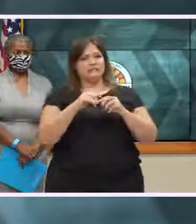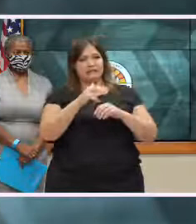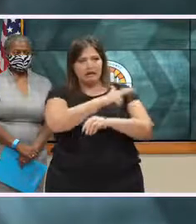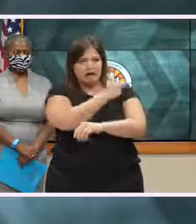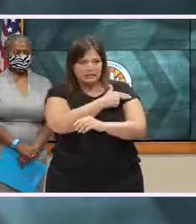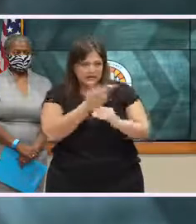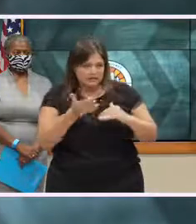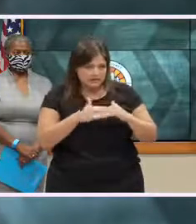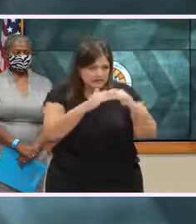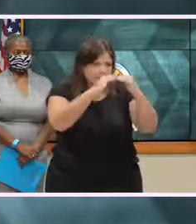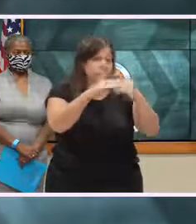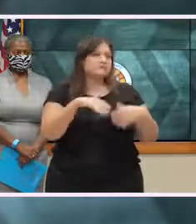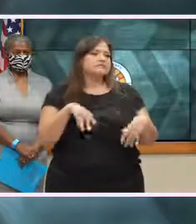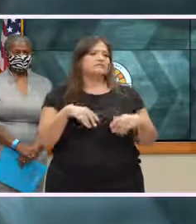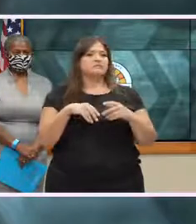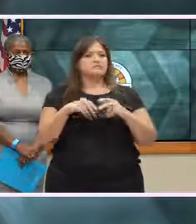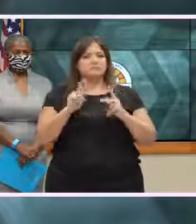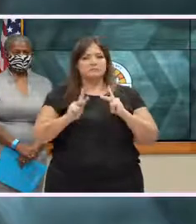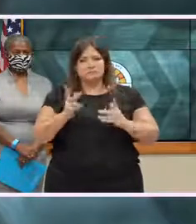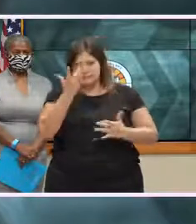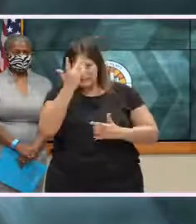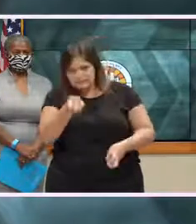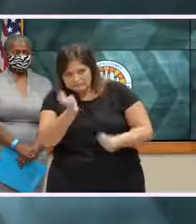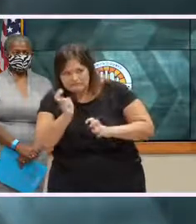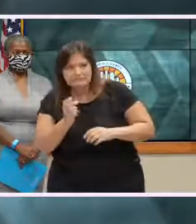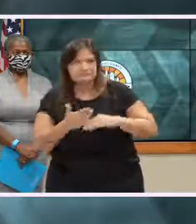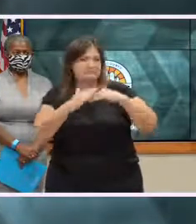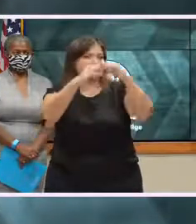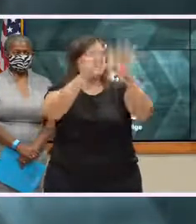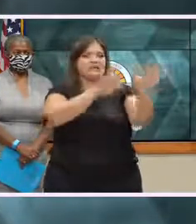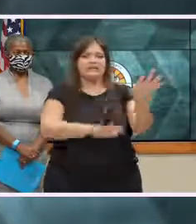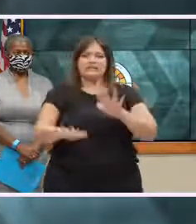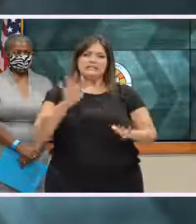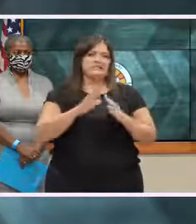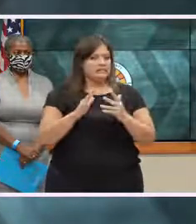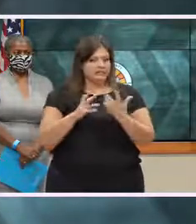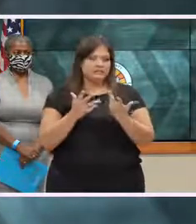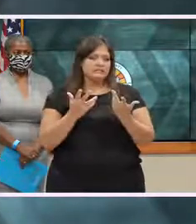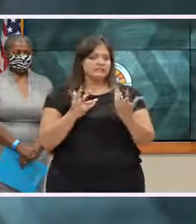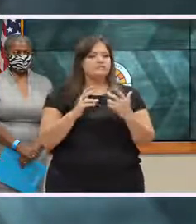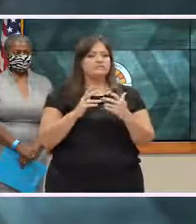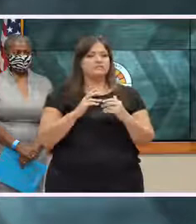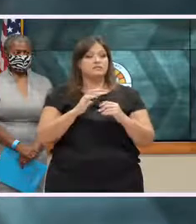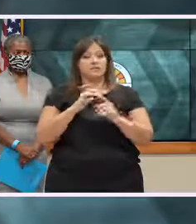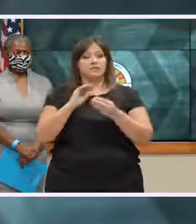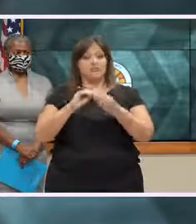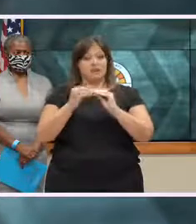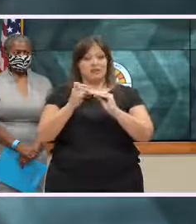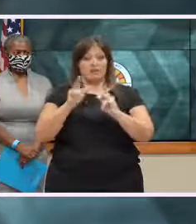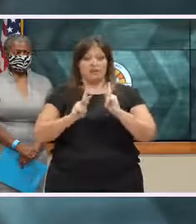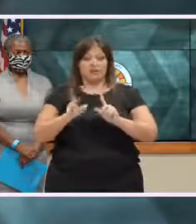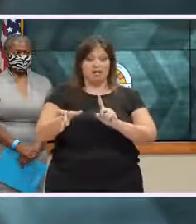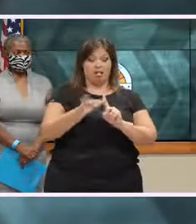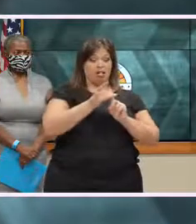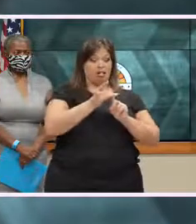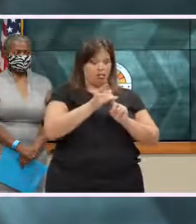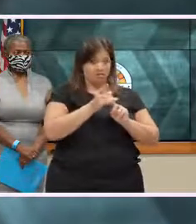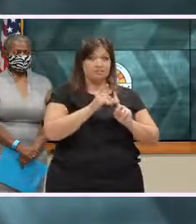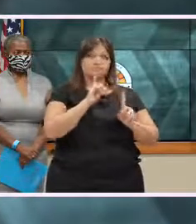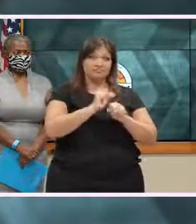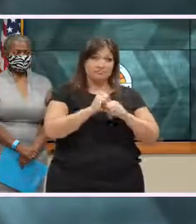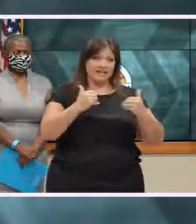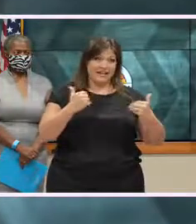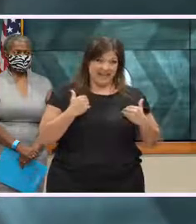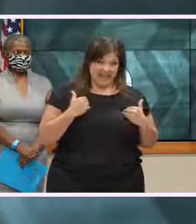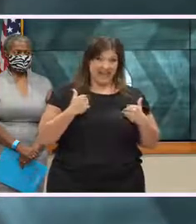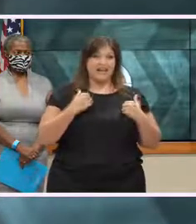increasing, and the rates are speeding up. Our positivity rate, for example, our positivity is doubling